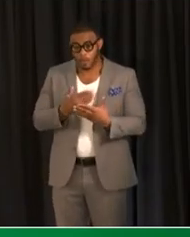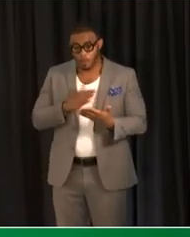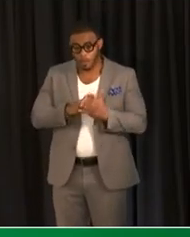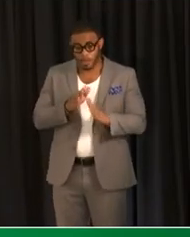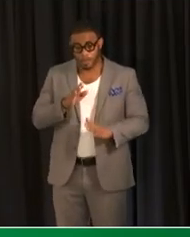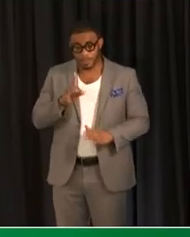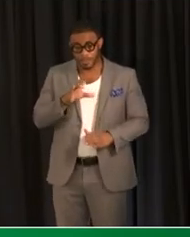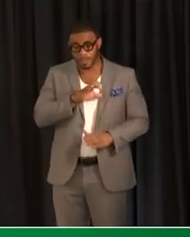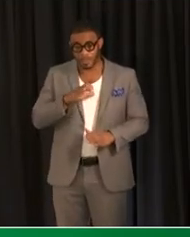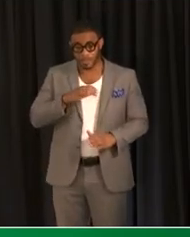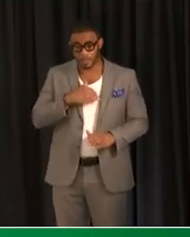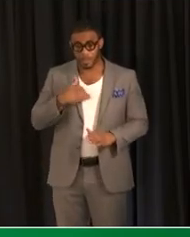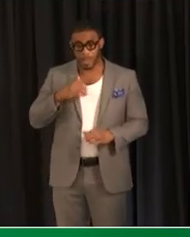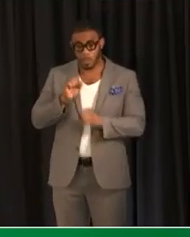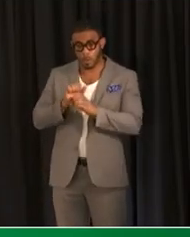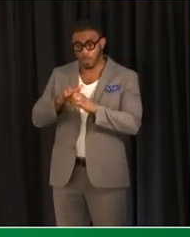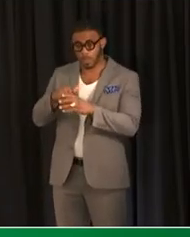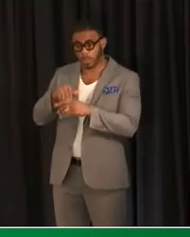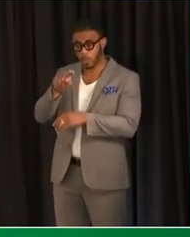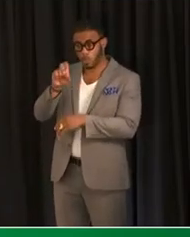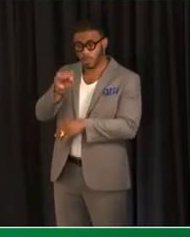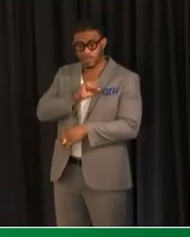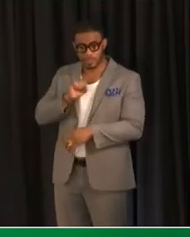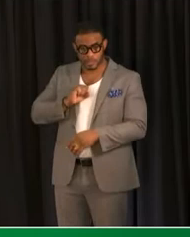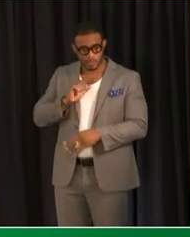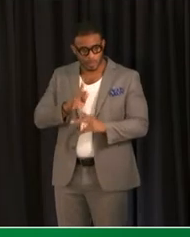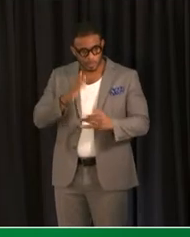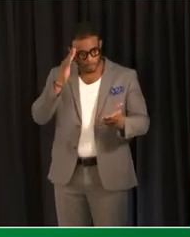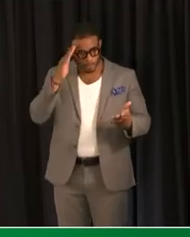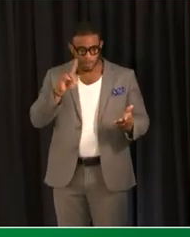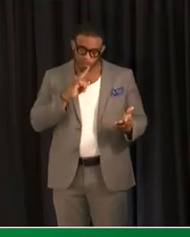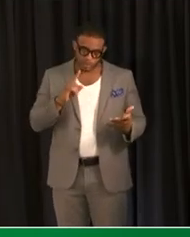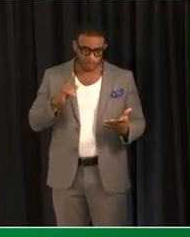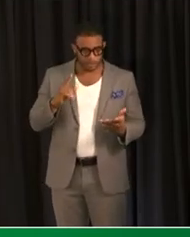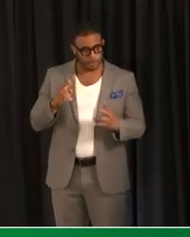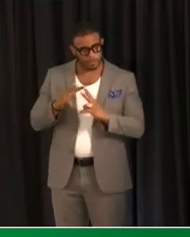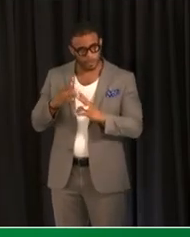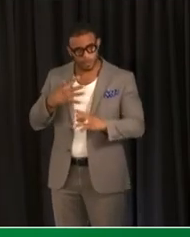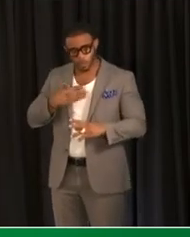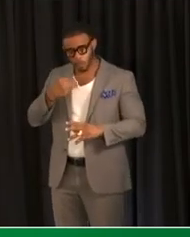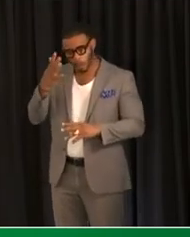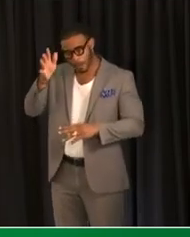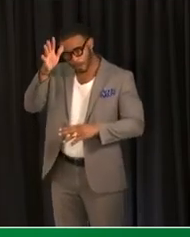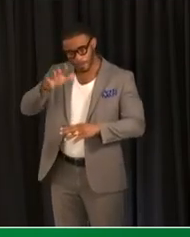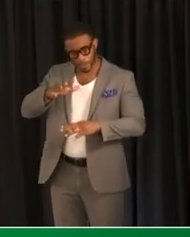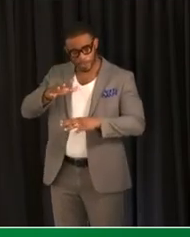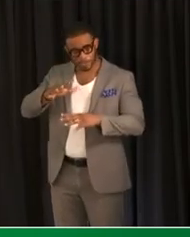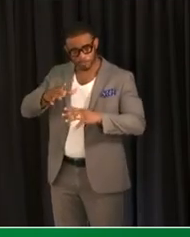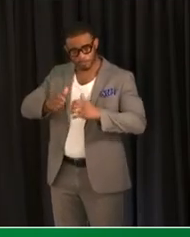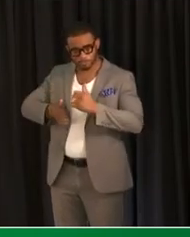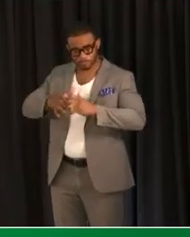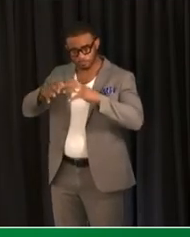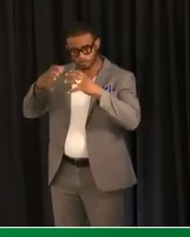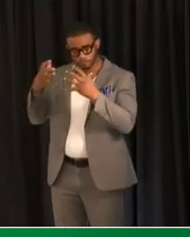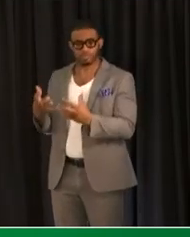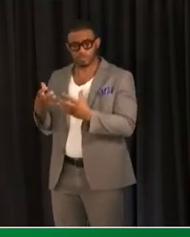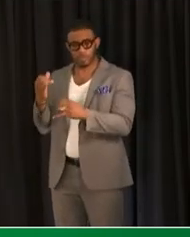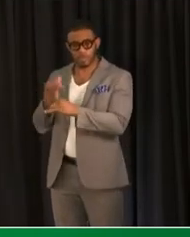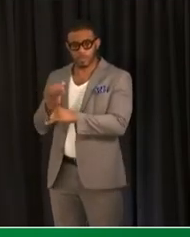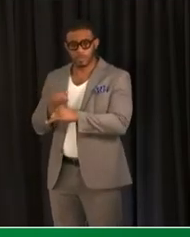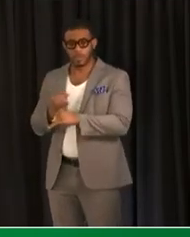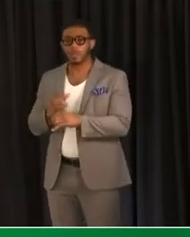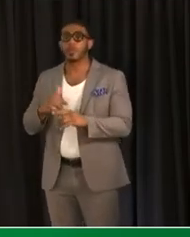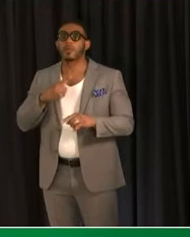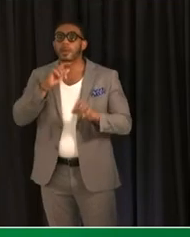right before becoming a council member, I worked in the United States Senate, I think, which folks know is a very white and male-dominated